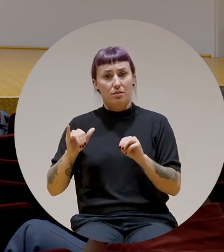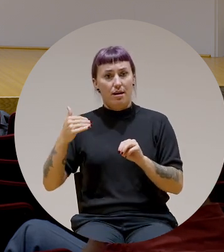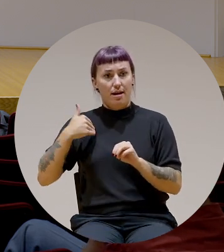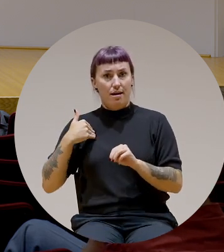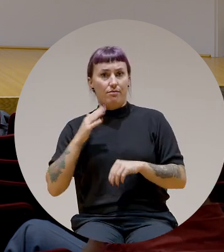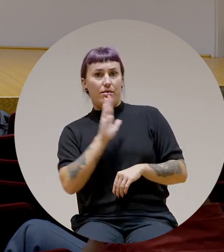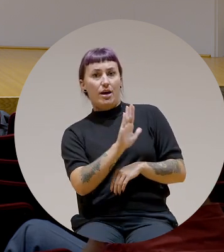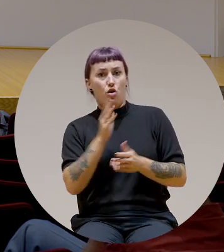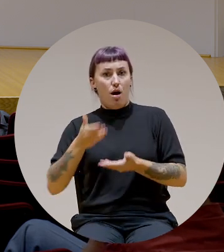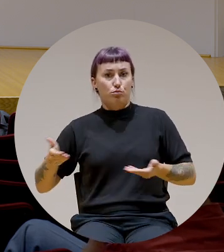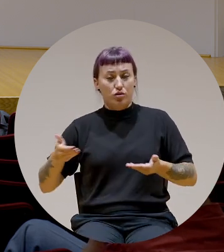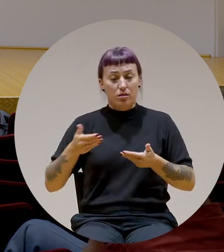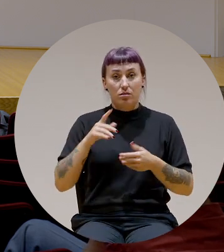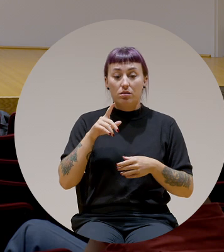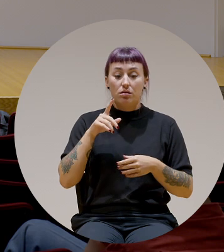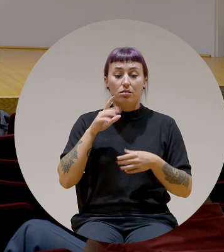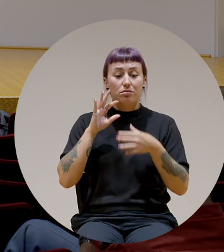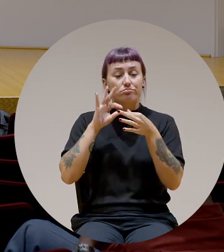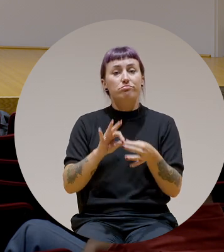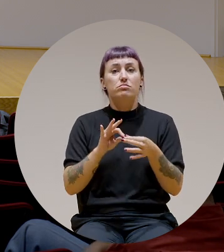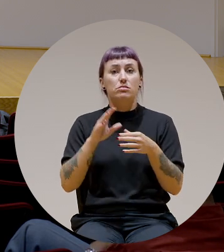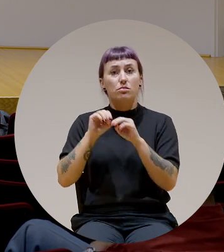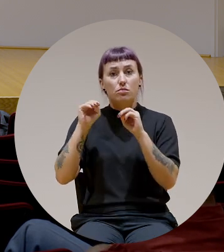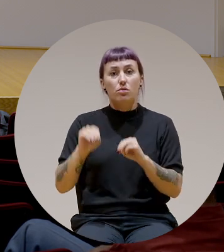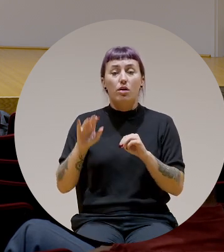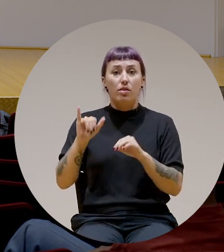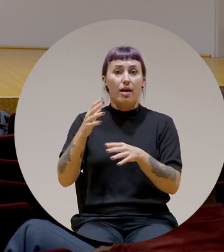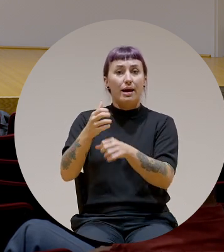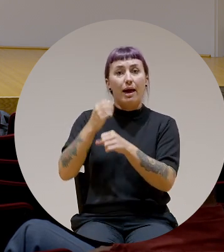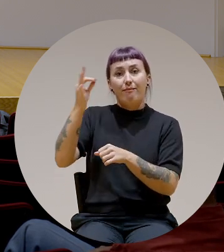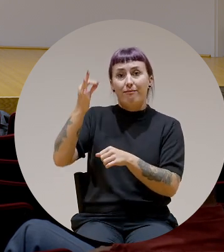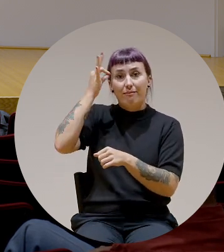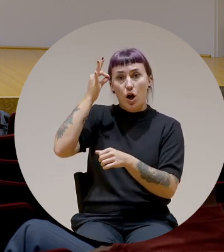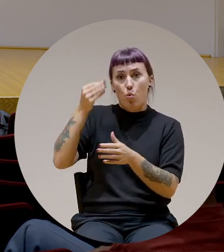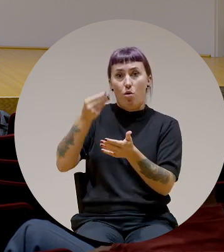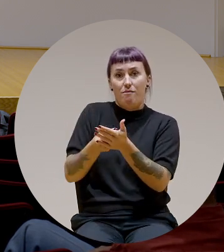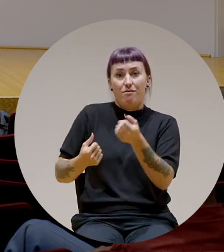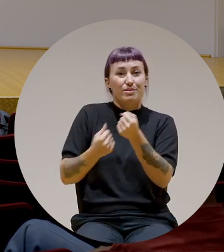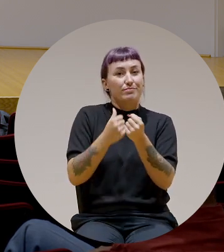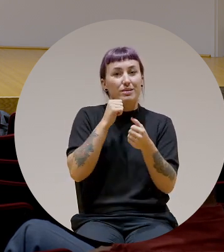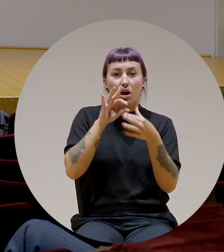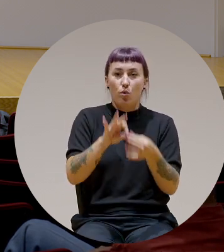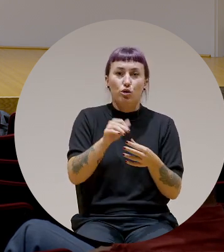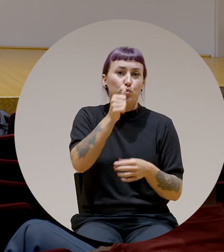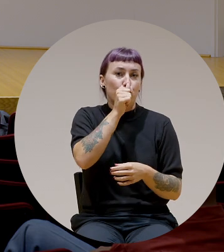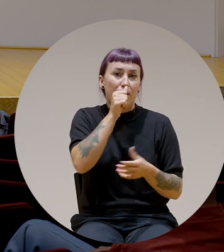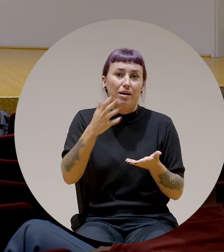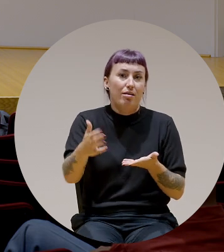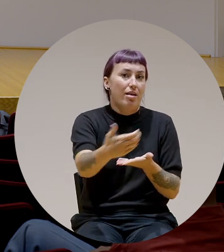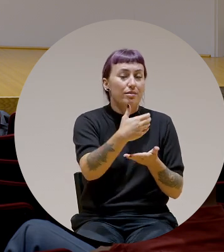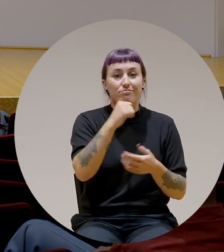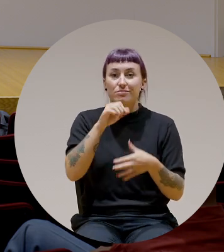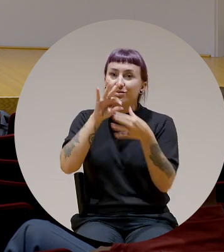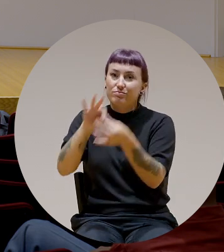hold their objects. It only relates to museums that get federal funding. Doesn't relate to your private